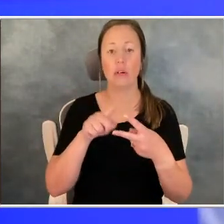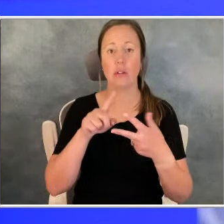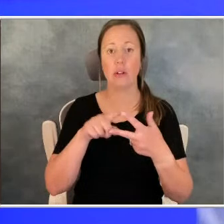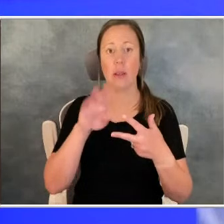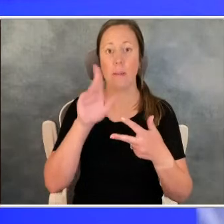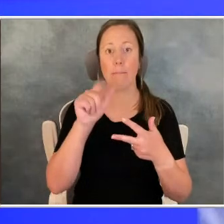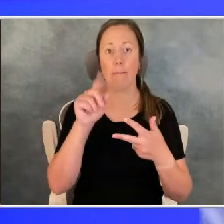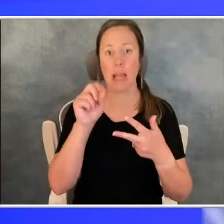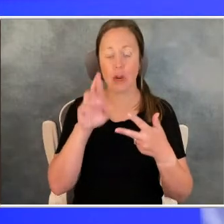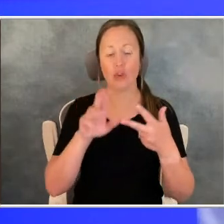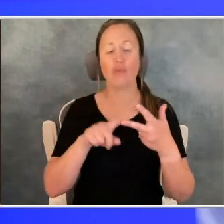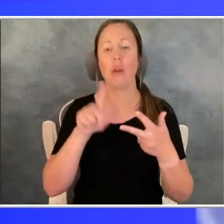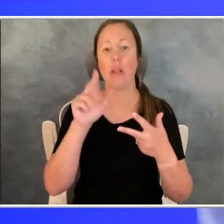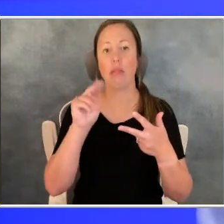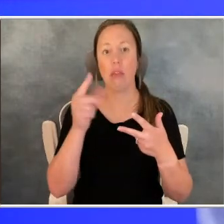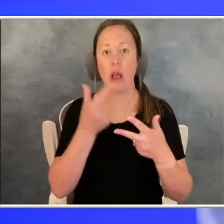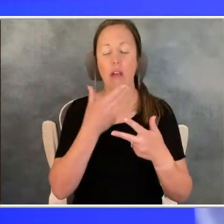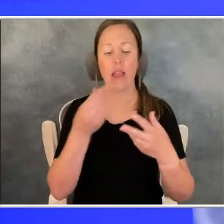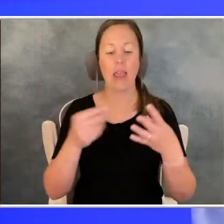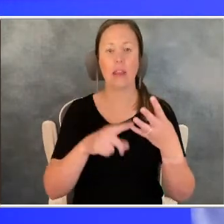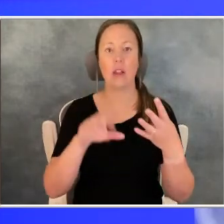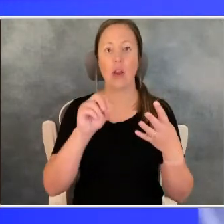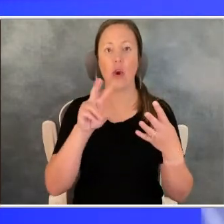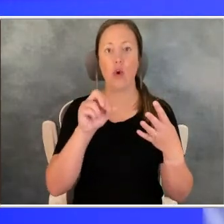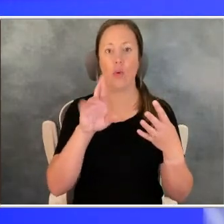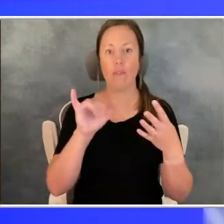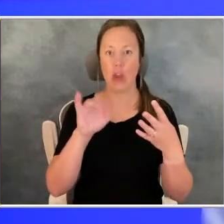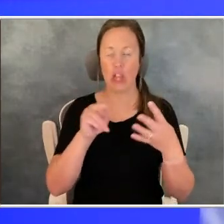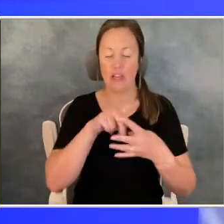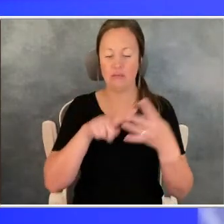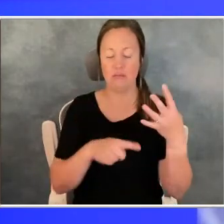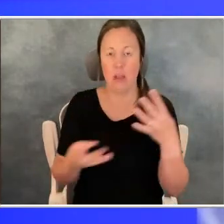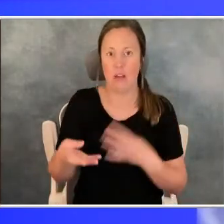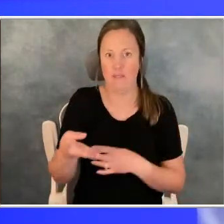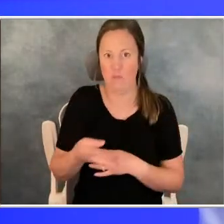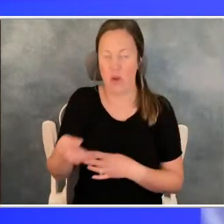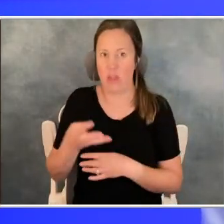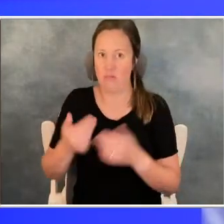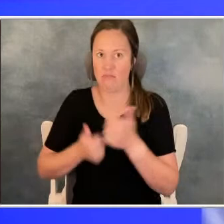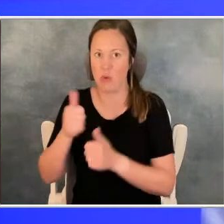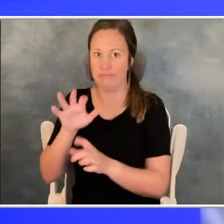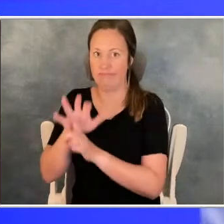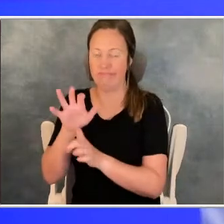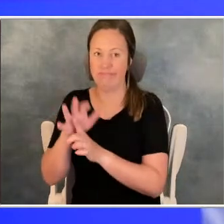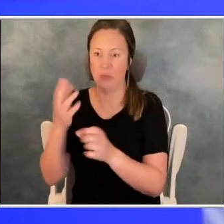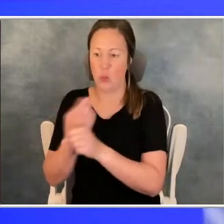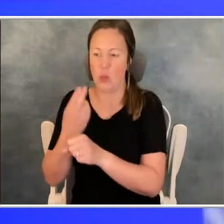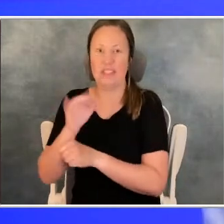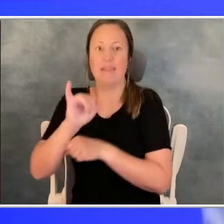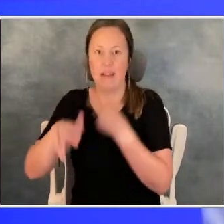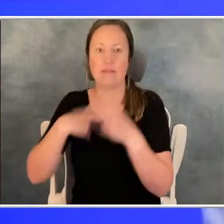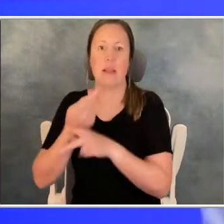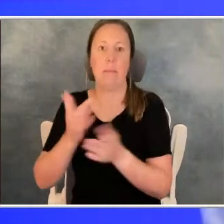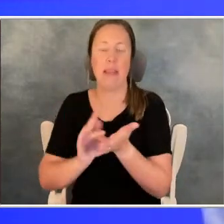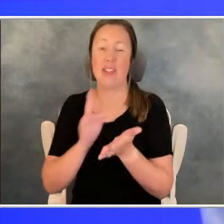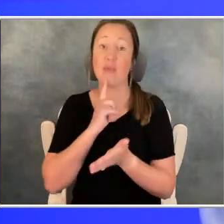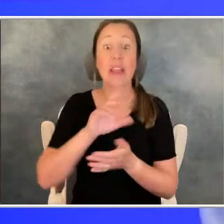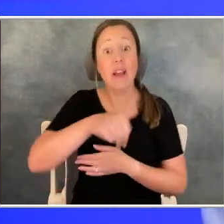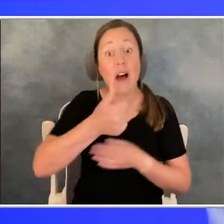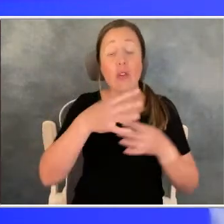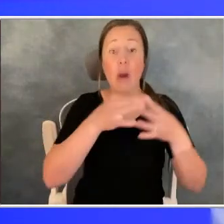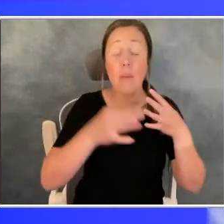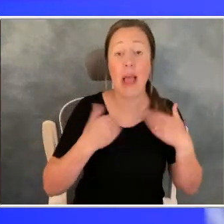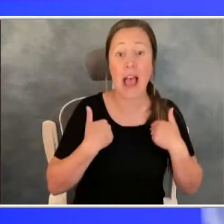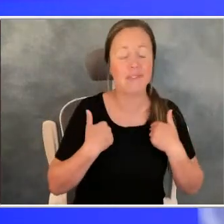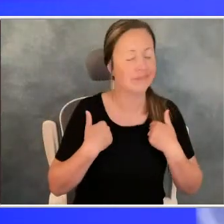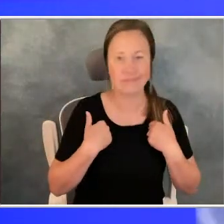those situations, there's really not a very good alternative for those drugs. The shortage, as you mentioned,